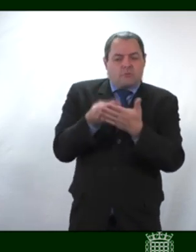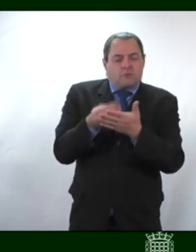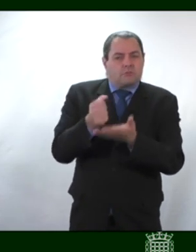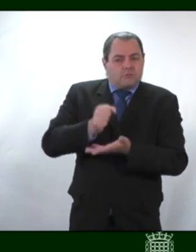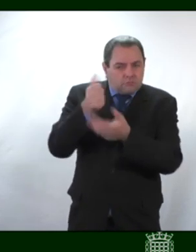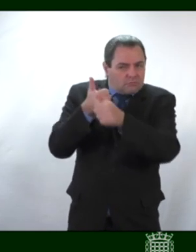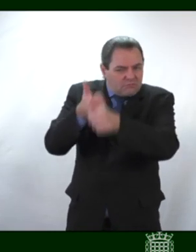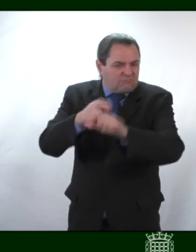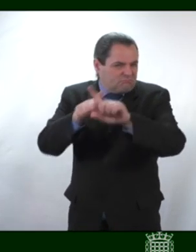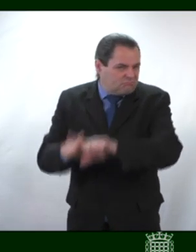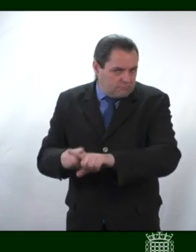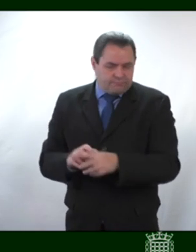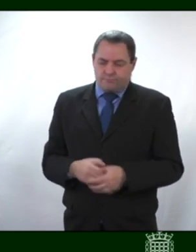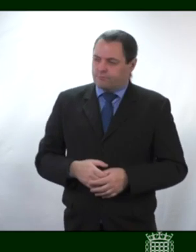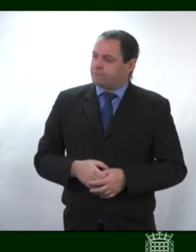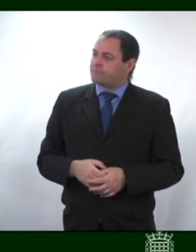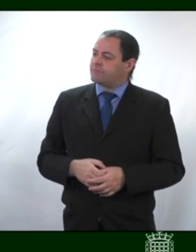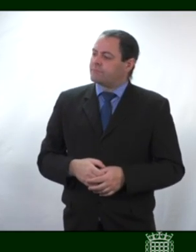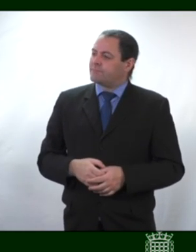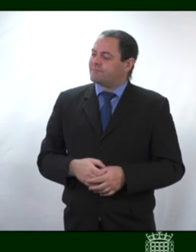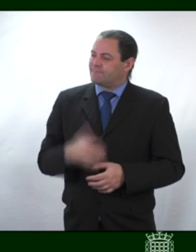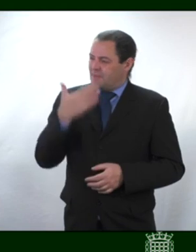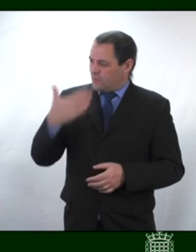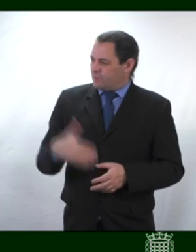area. We now come to Sarah Brittle.